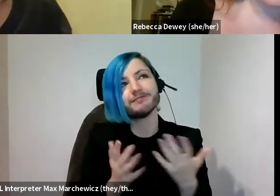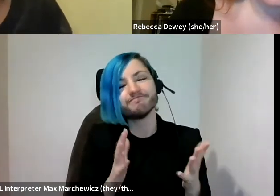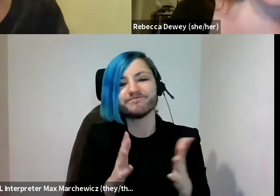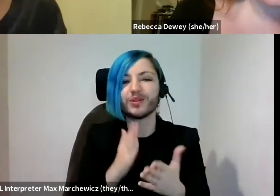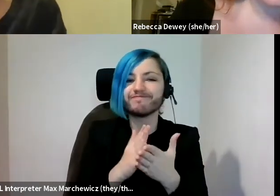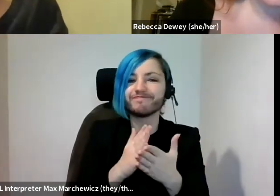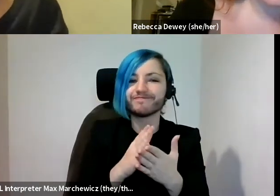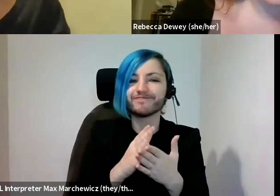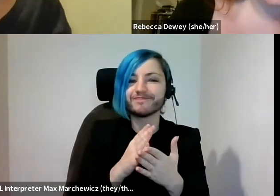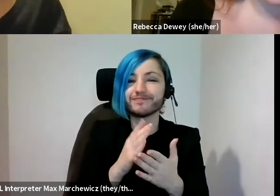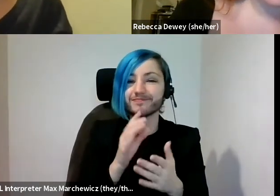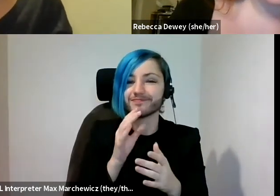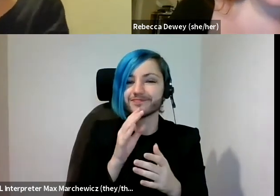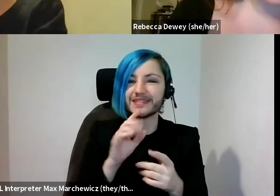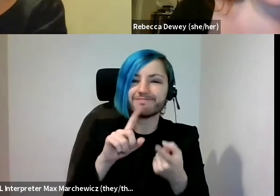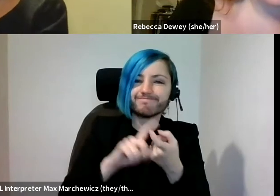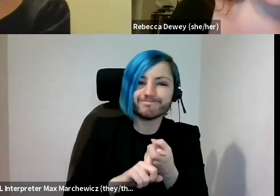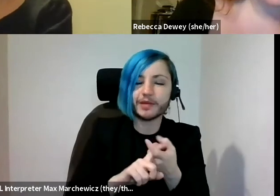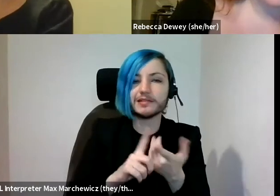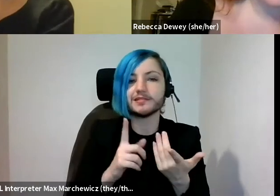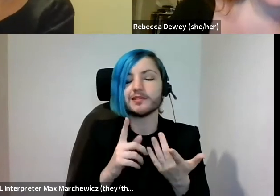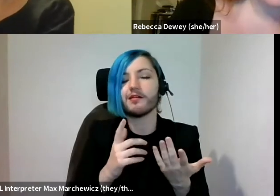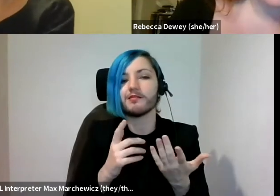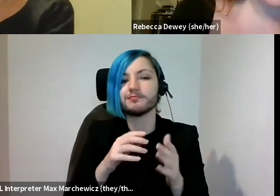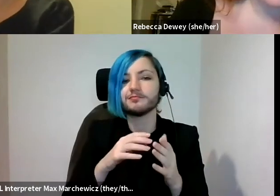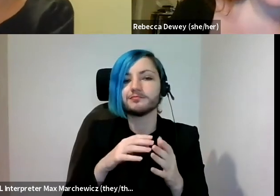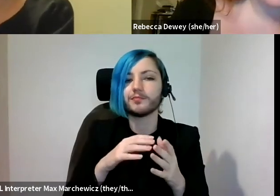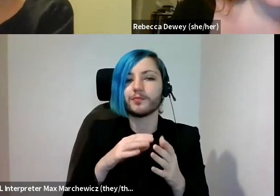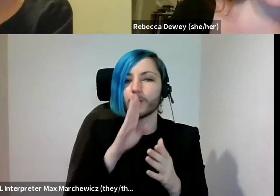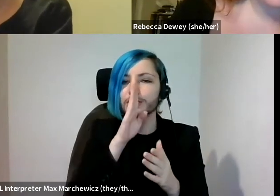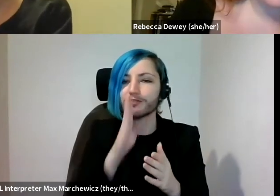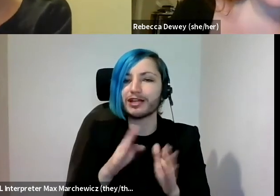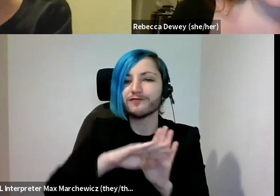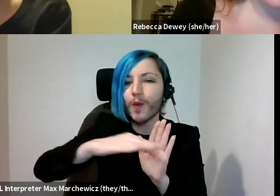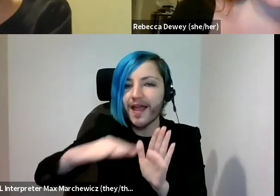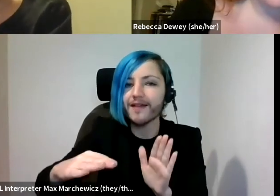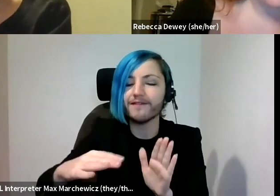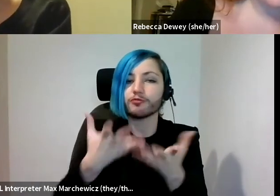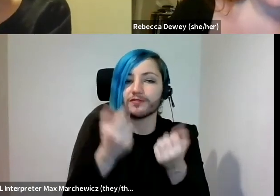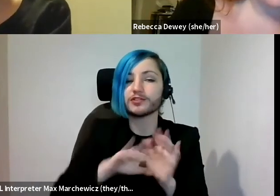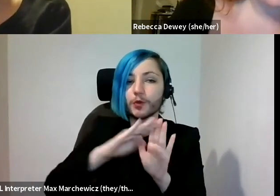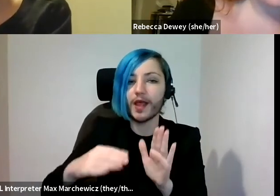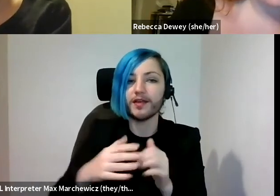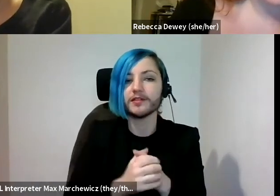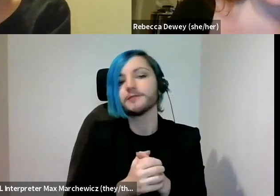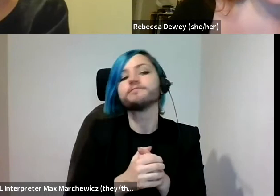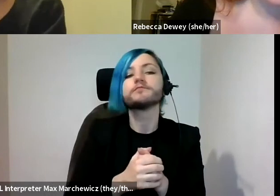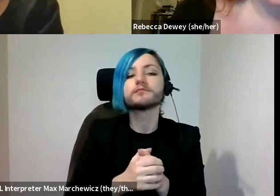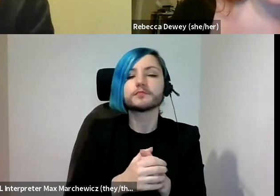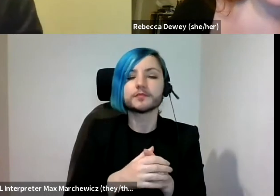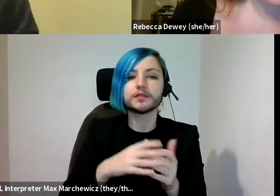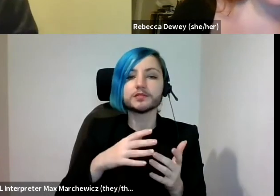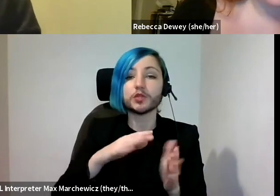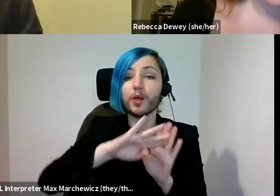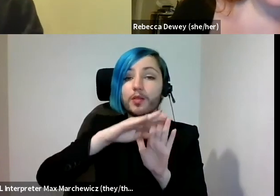on the direction of the gravitational wave. The effect I described is for a gravitational wave going into the plane of the detector. So